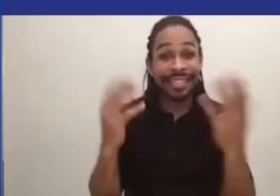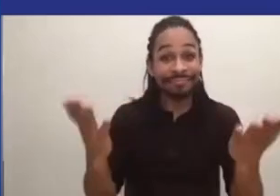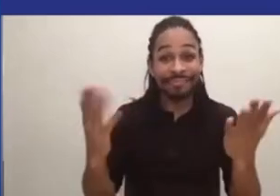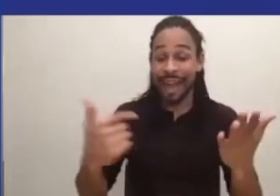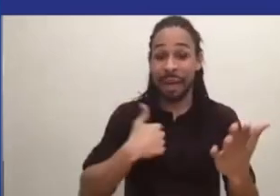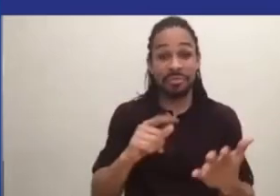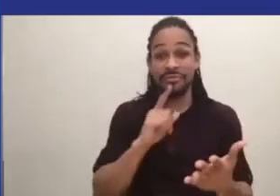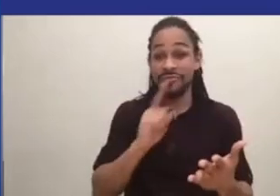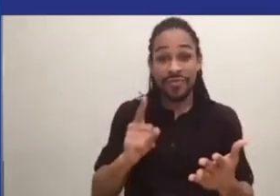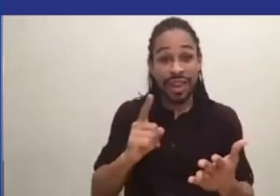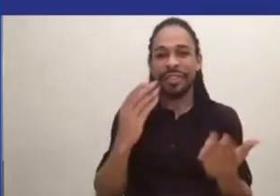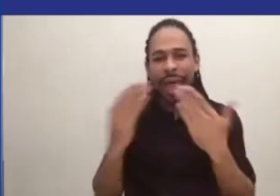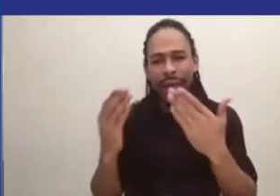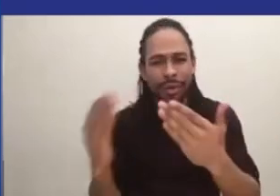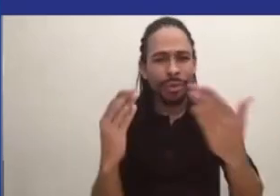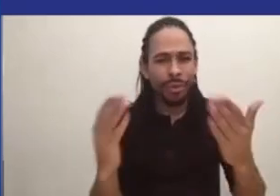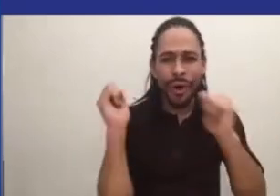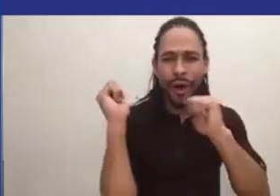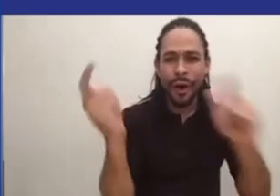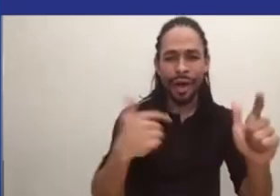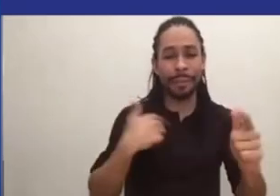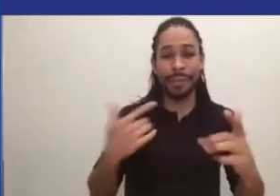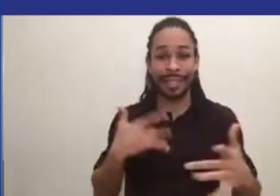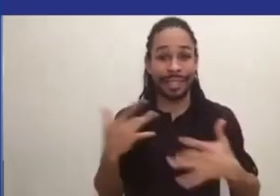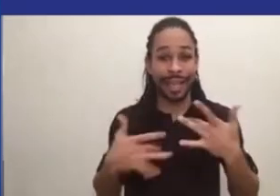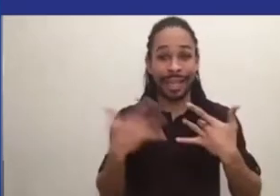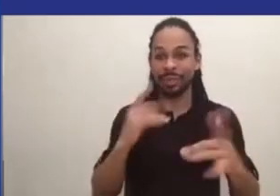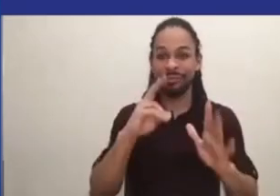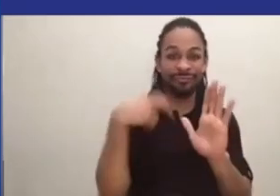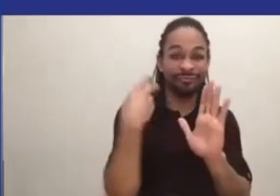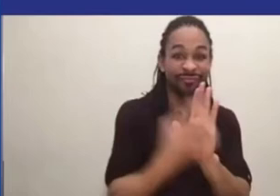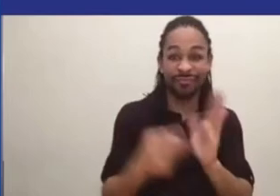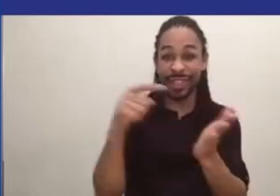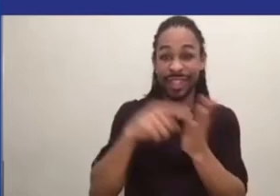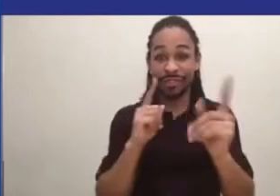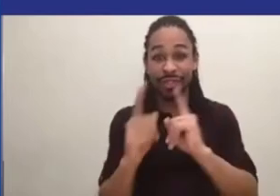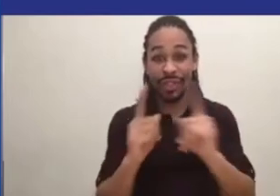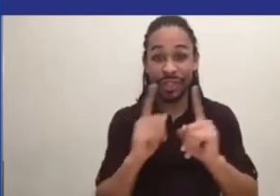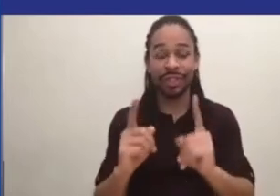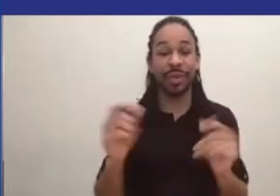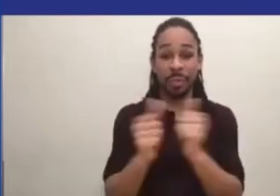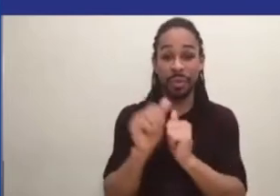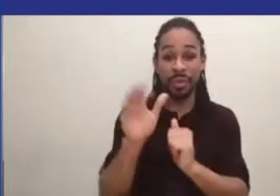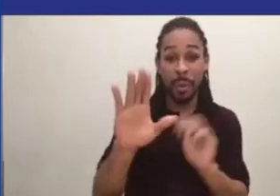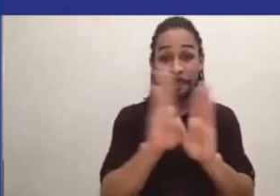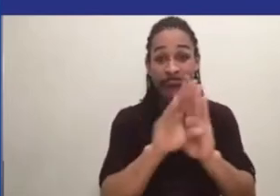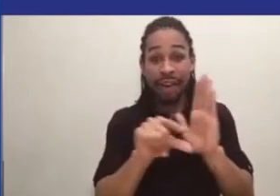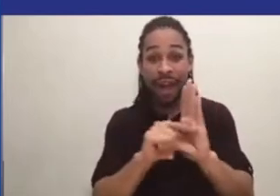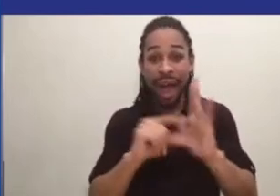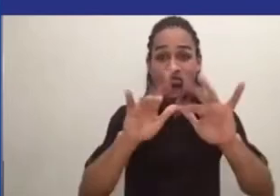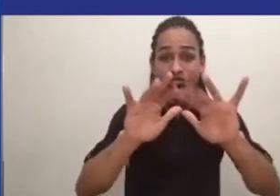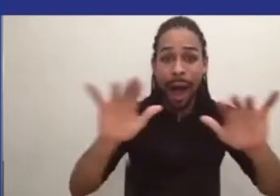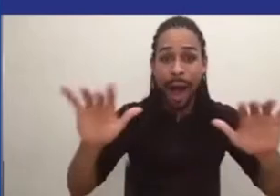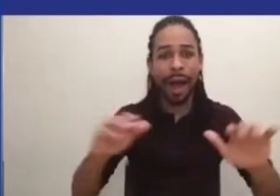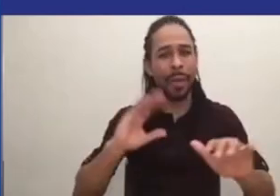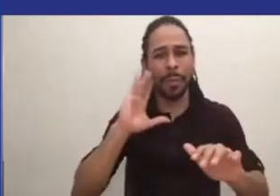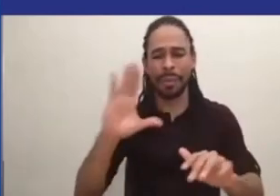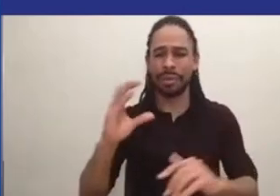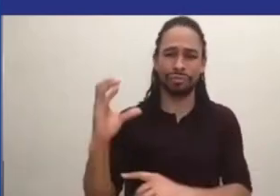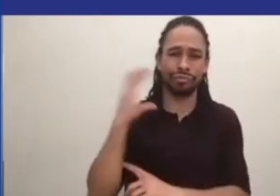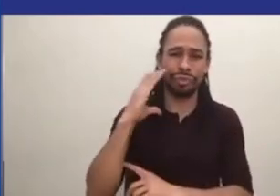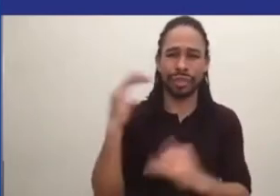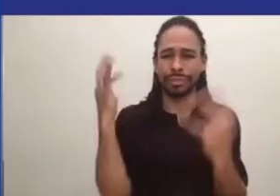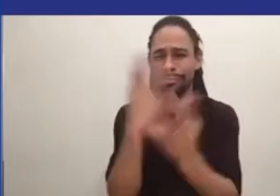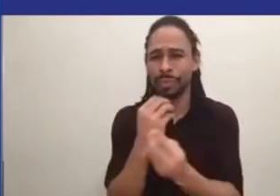different backgrounds, it's going to be a super rich conversation. So I would just like to open the